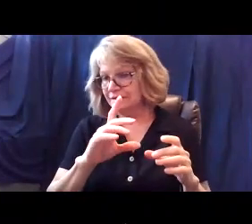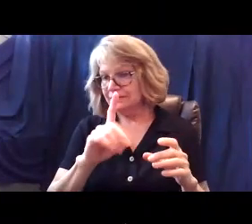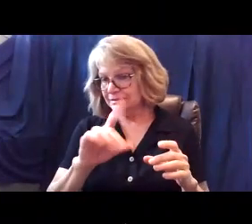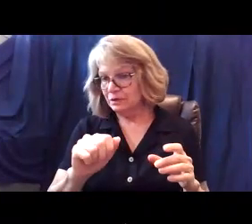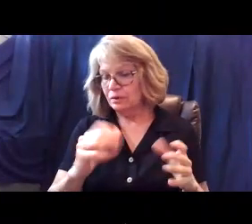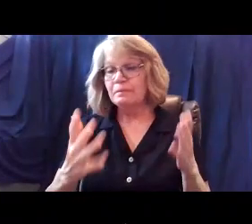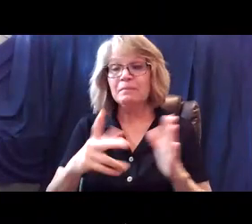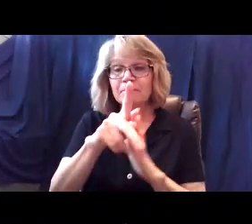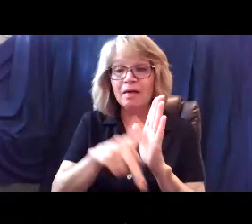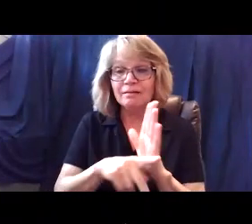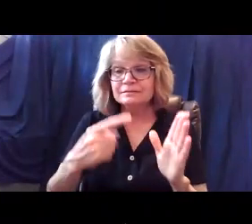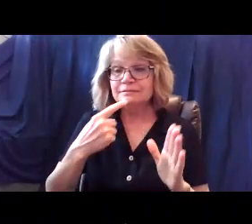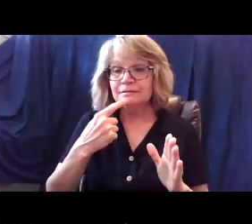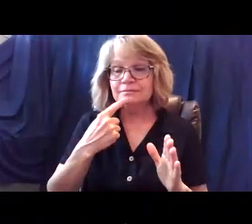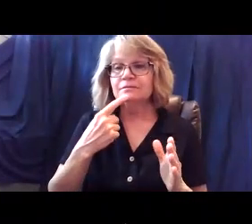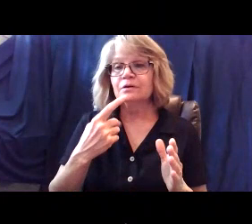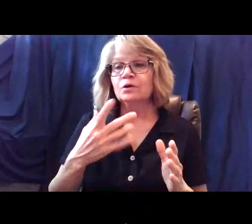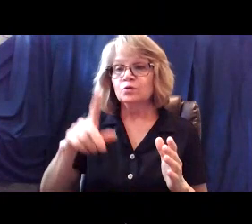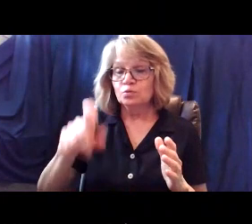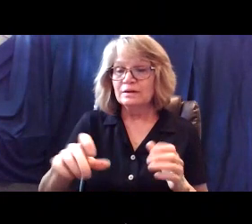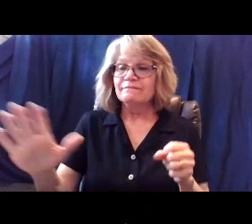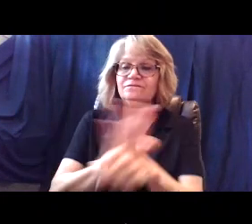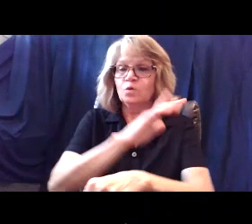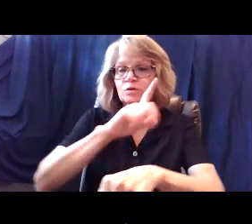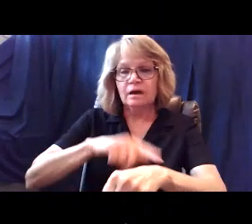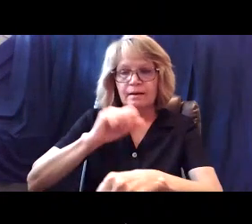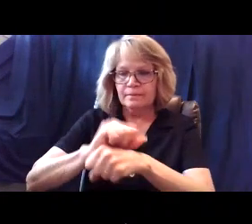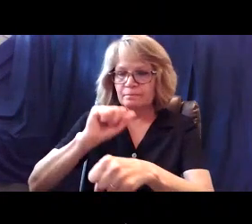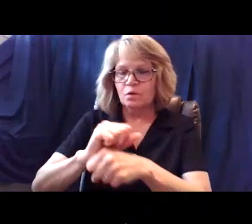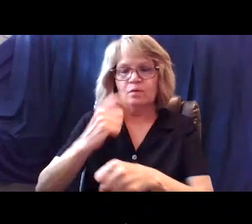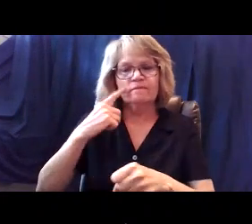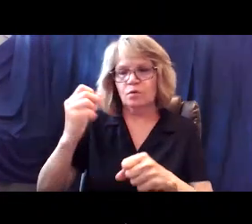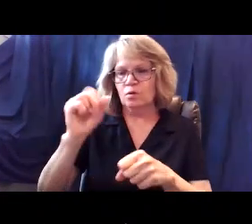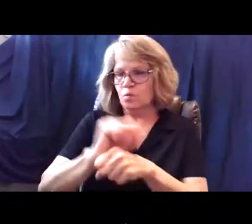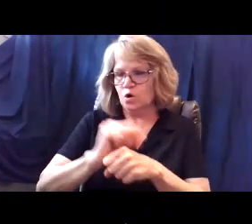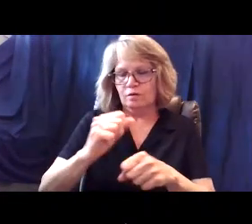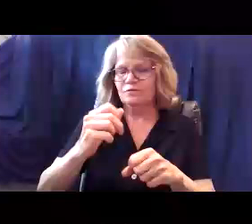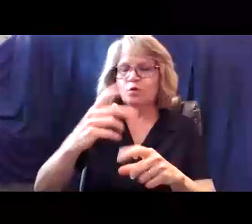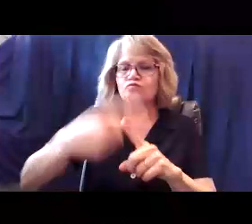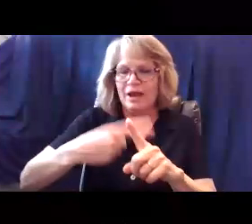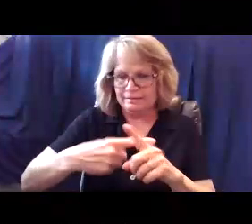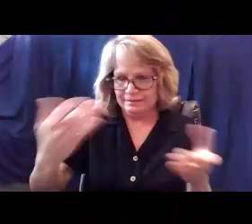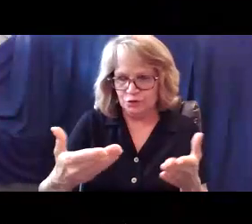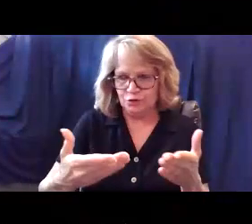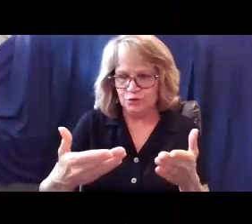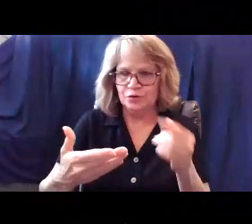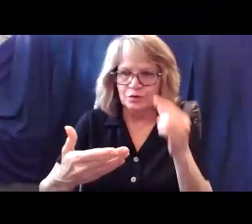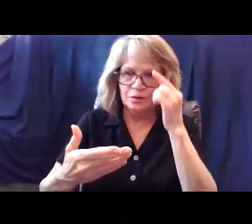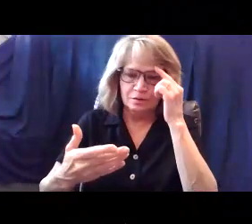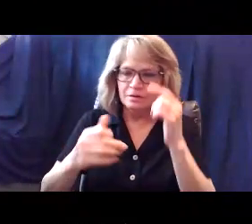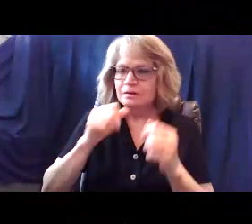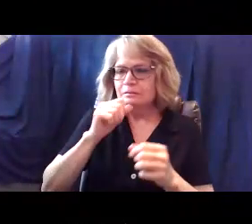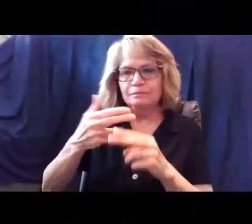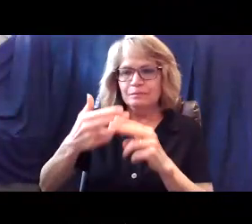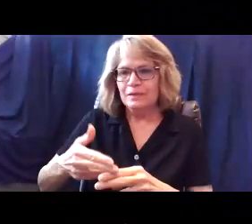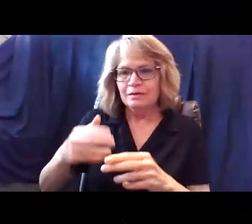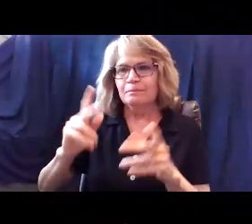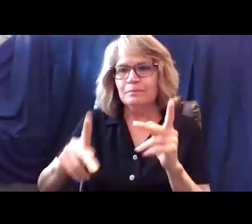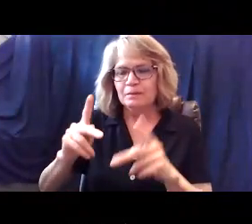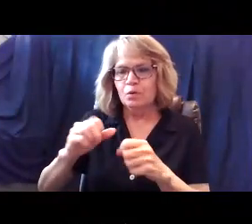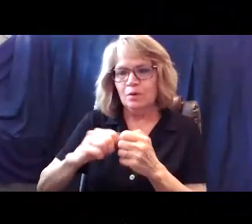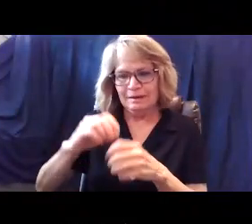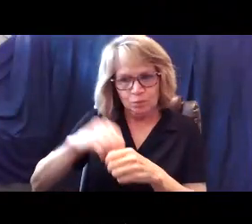policy that says you need to have full-time employment to be able to rent here. That doesn't mention individuals with disabilities in the policy at